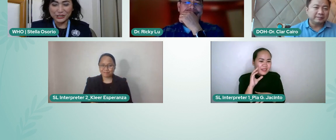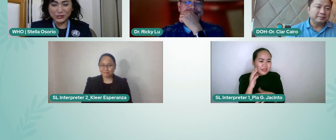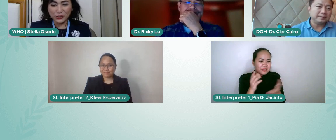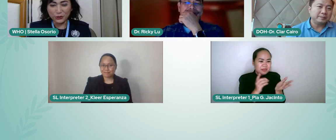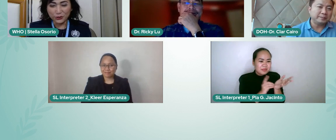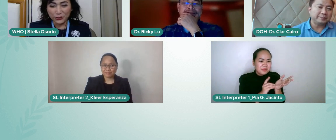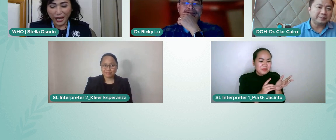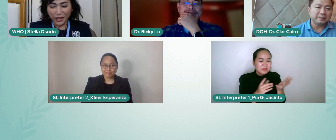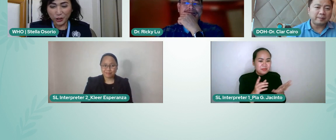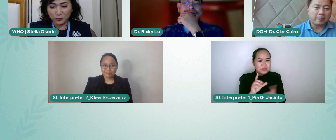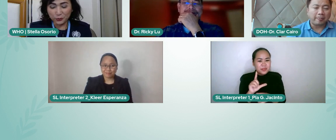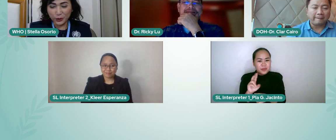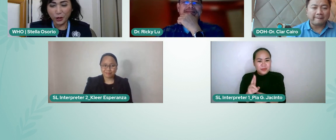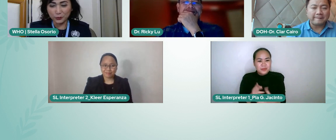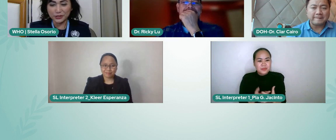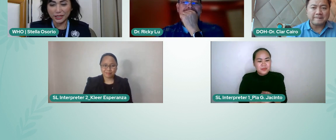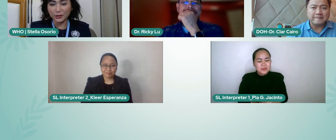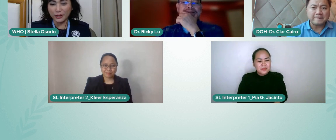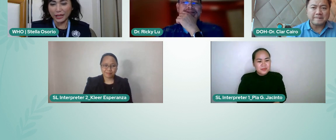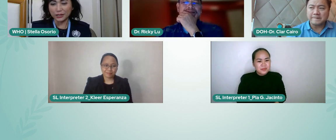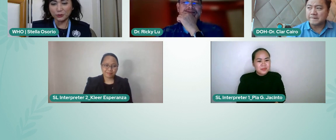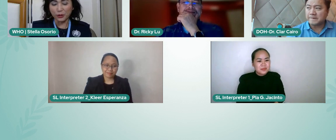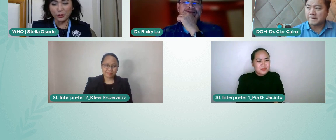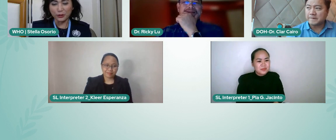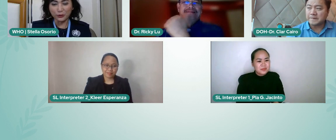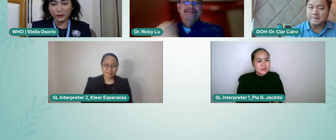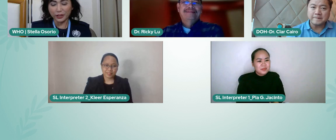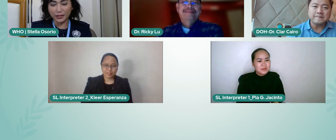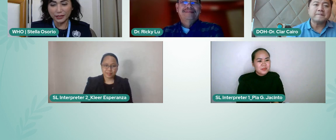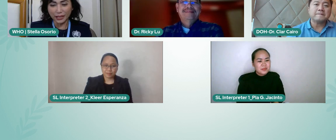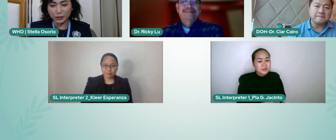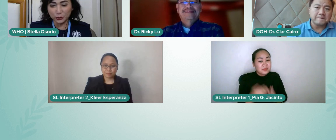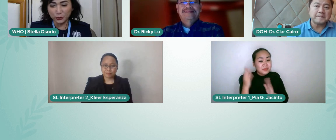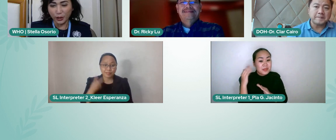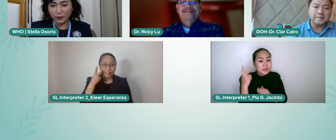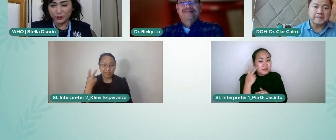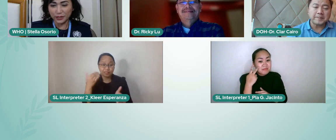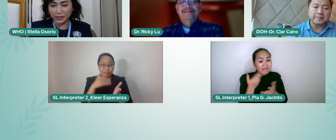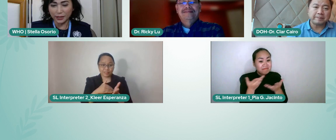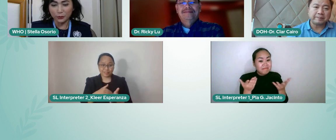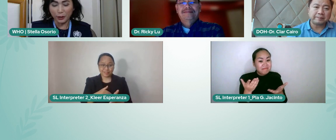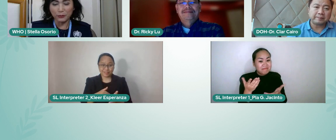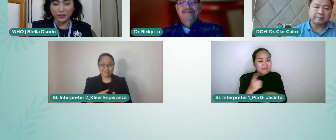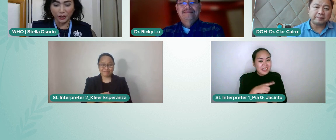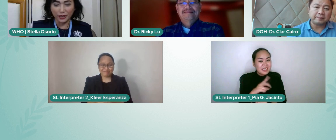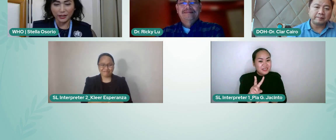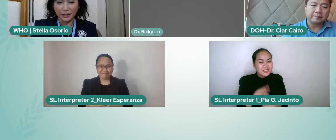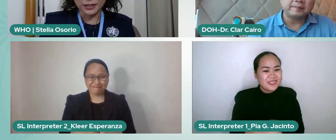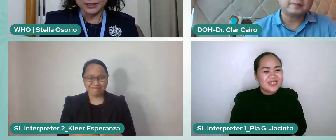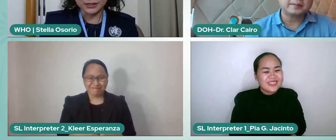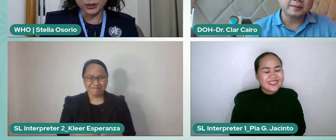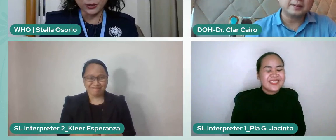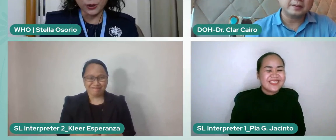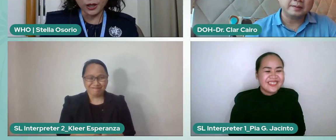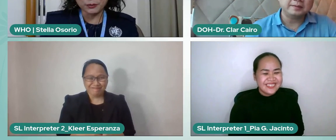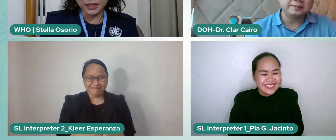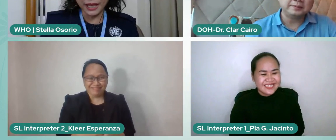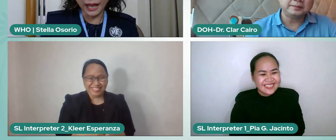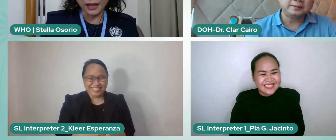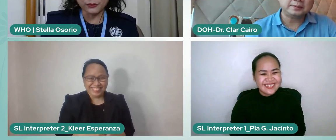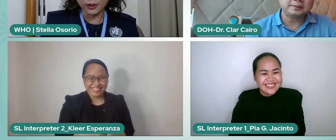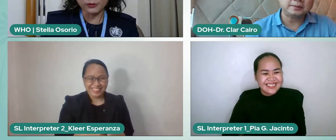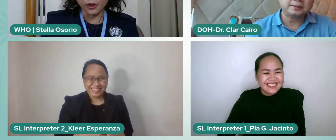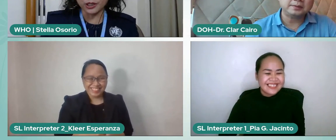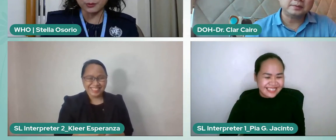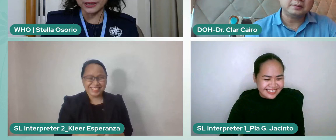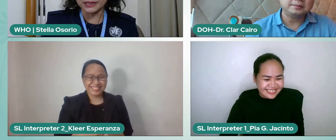Yeah. So we hope to see you again tomorrow for the day 2 of the webinar. So on